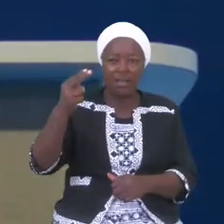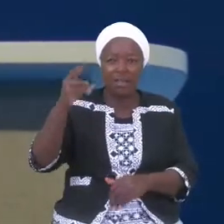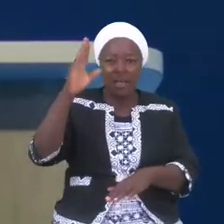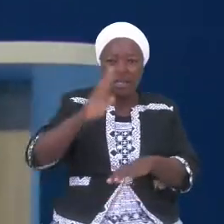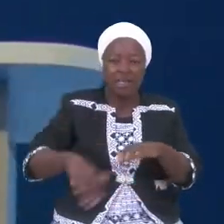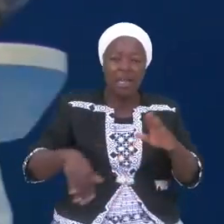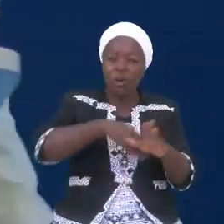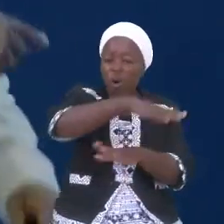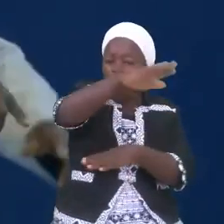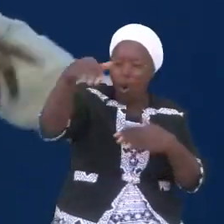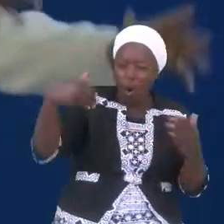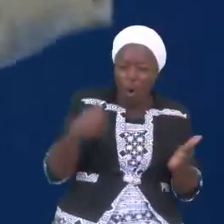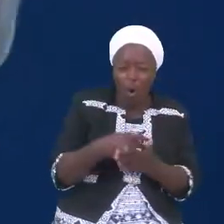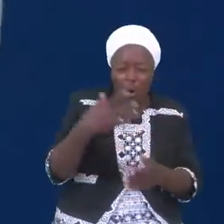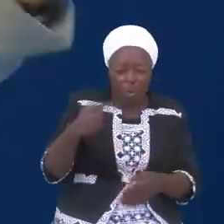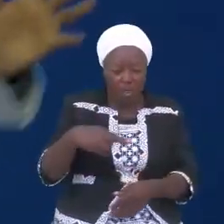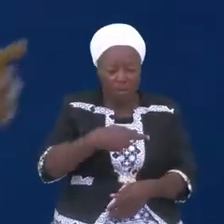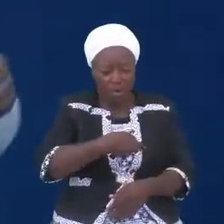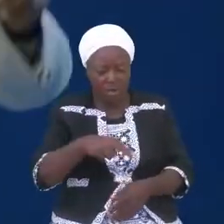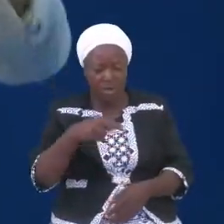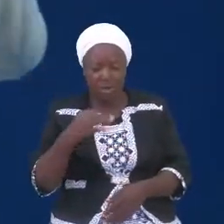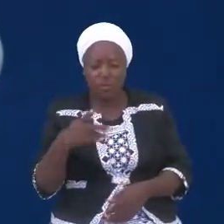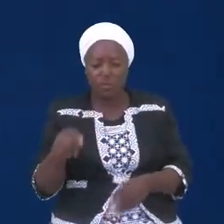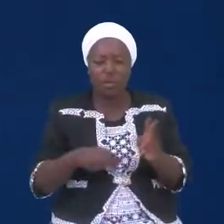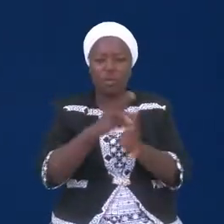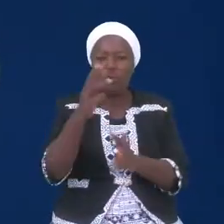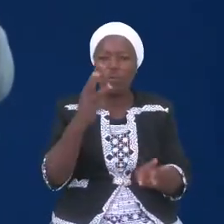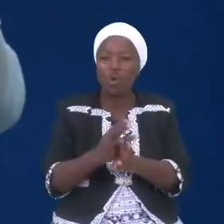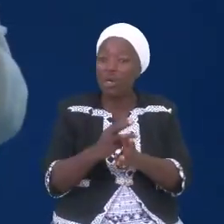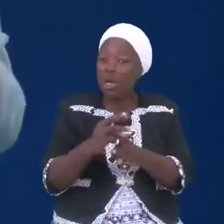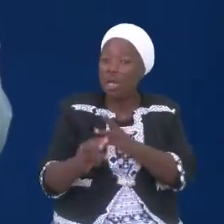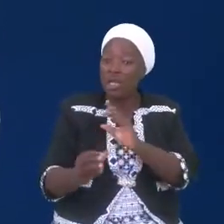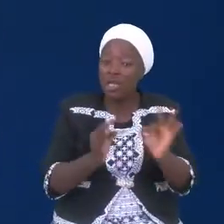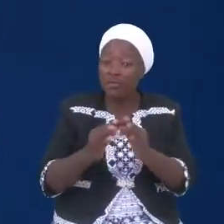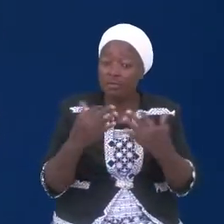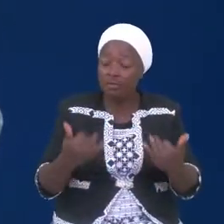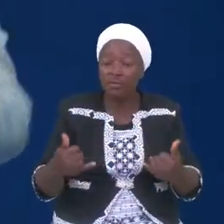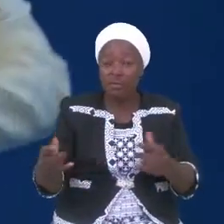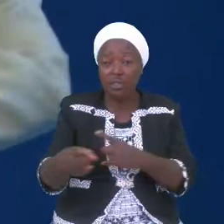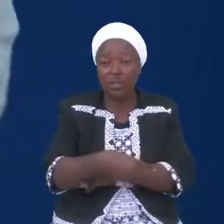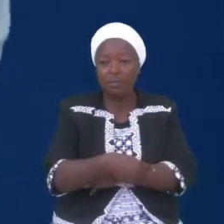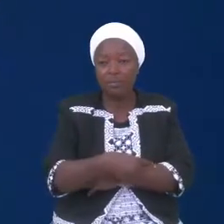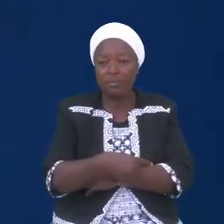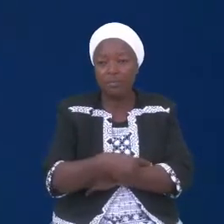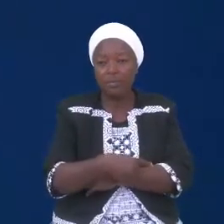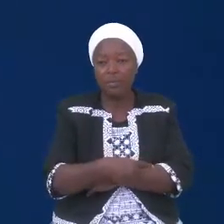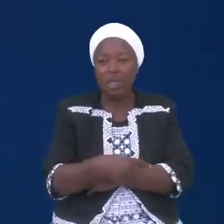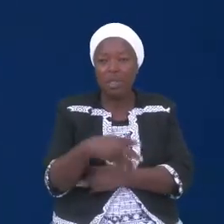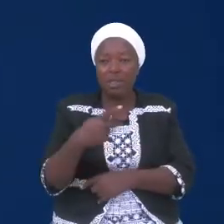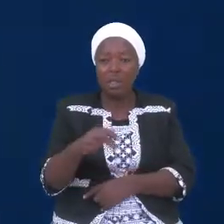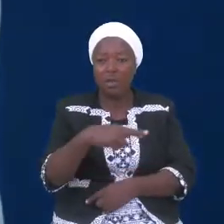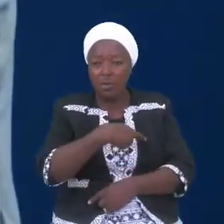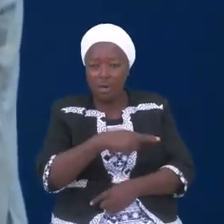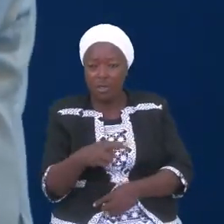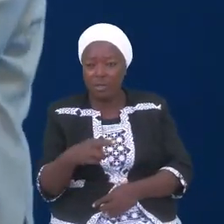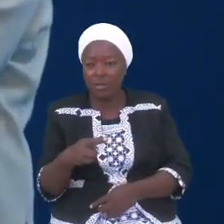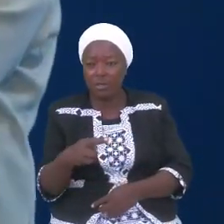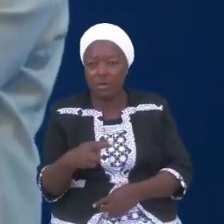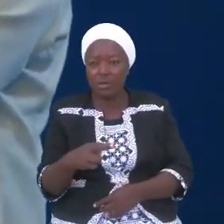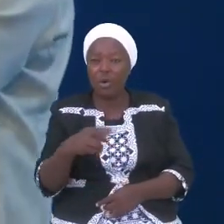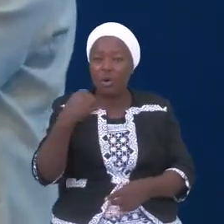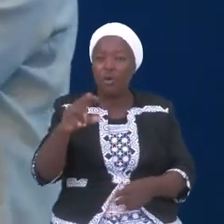all the religions of the world. If today the religion